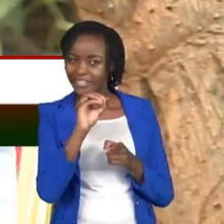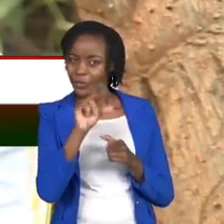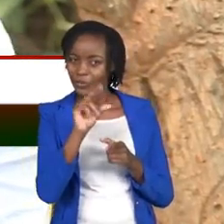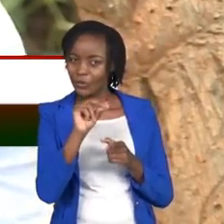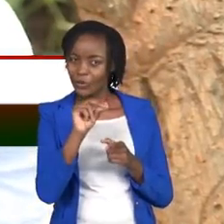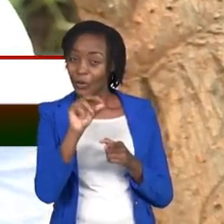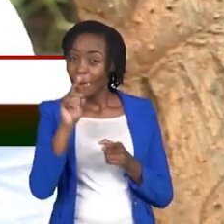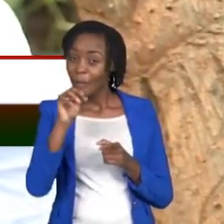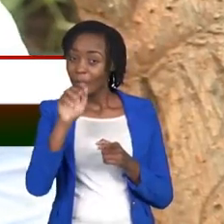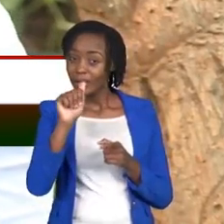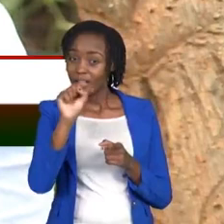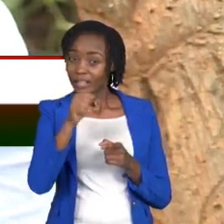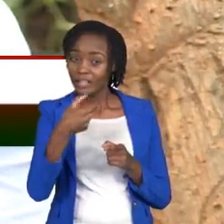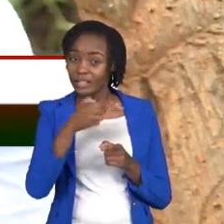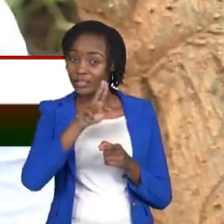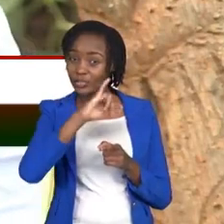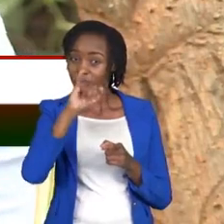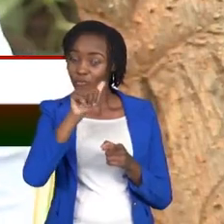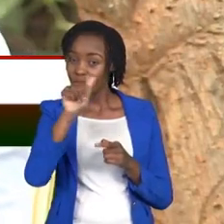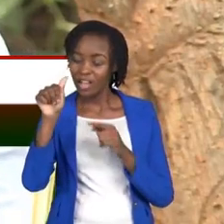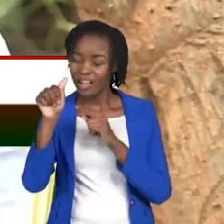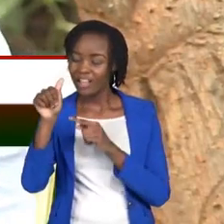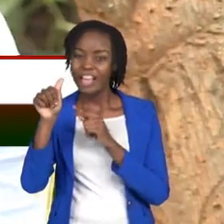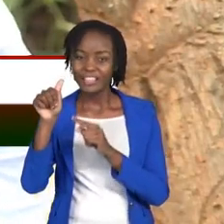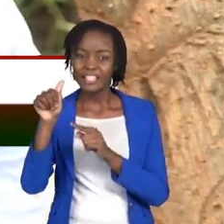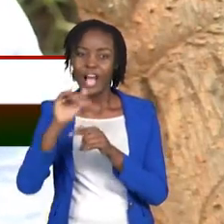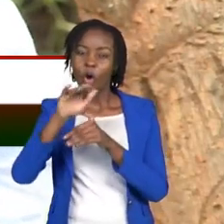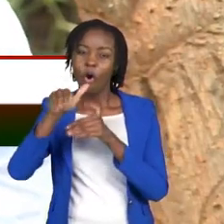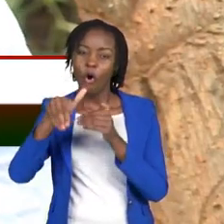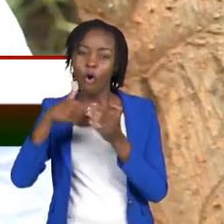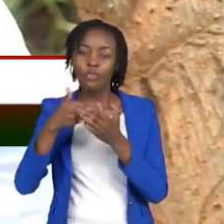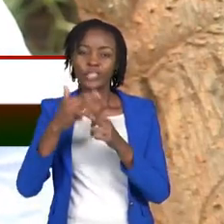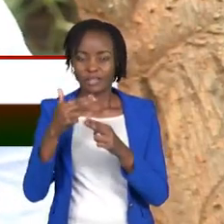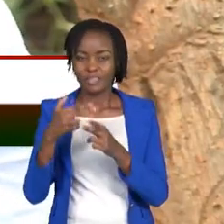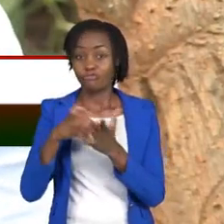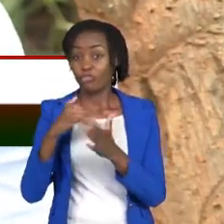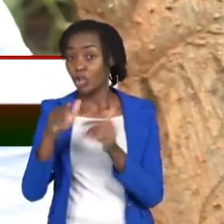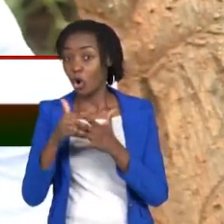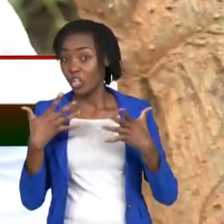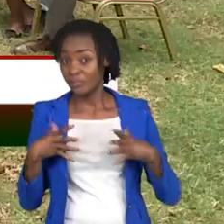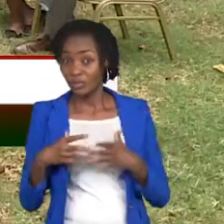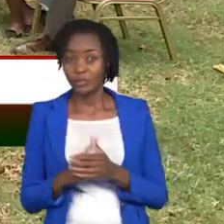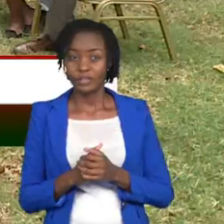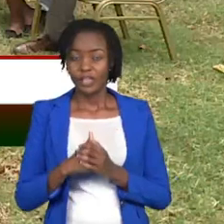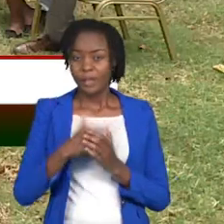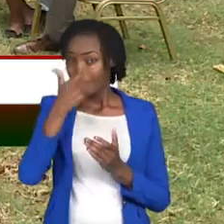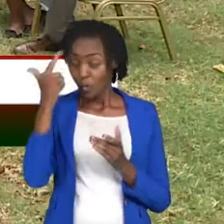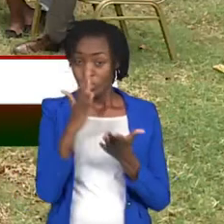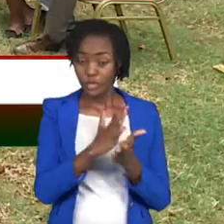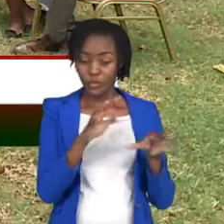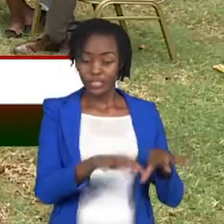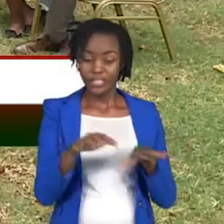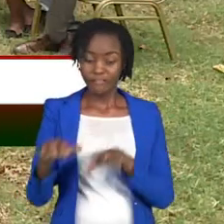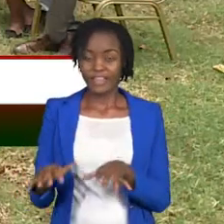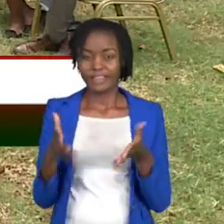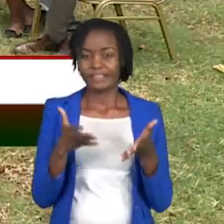inclusive. Now, you know, struggling is a never-ending process. Mm. Yeah. And also, you know, they say that, you know, you retain the